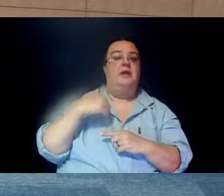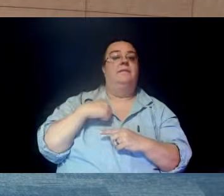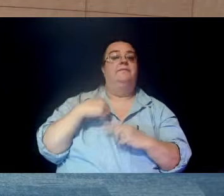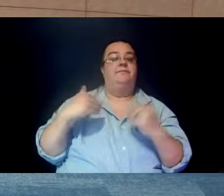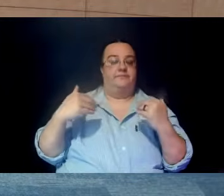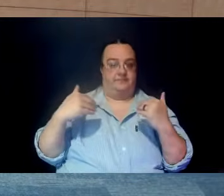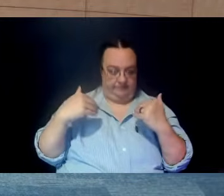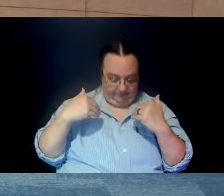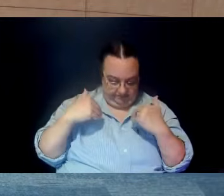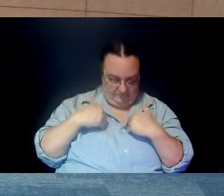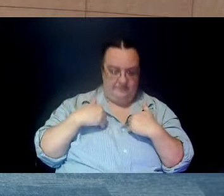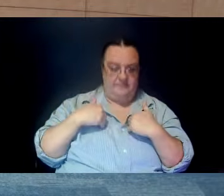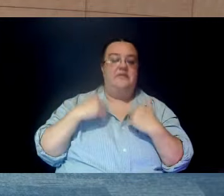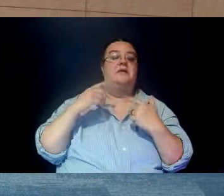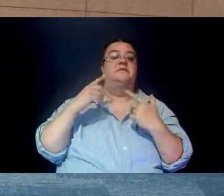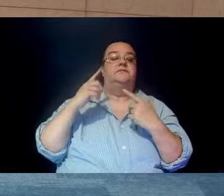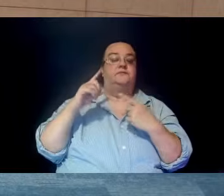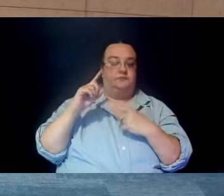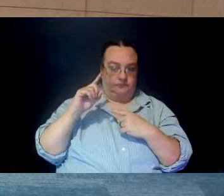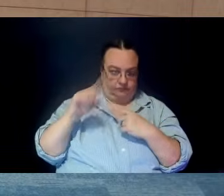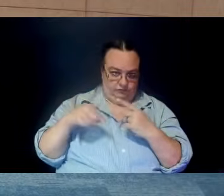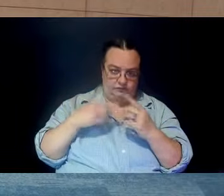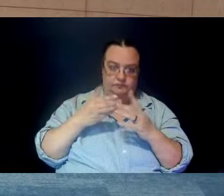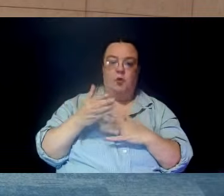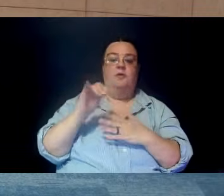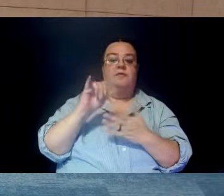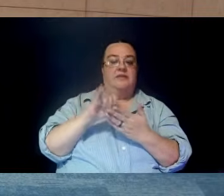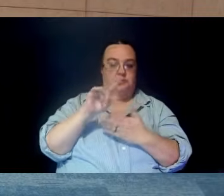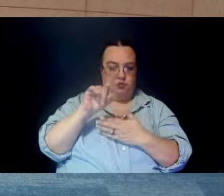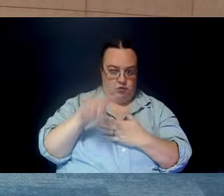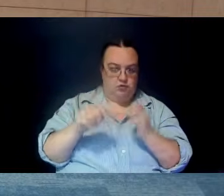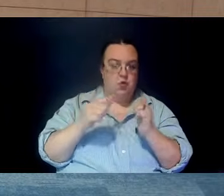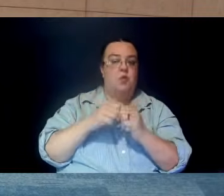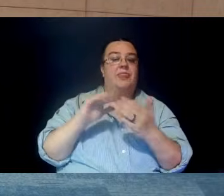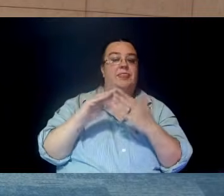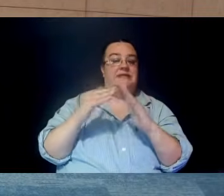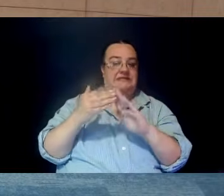have gone over this question with the town attorney,